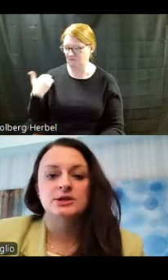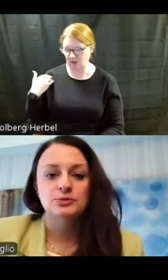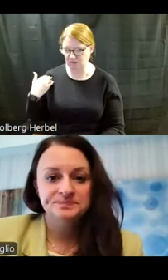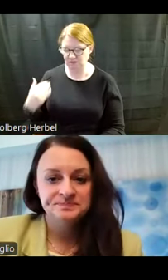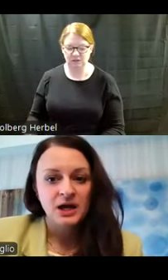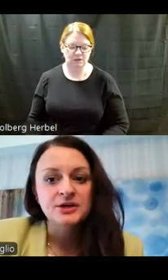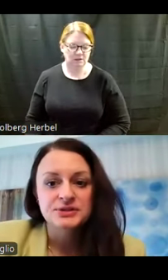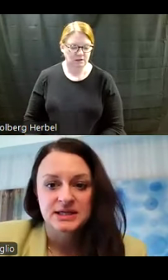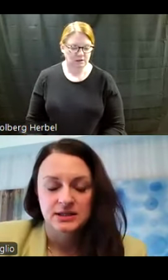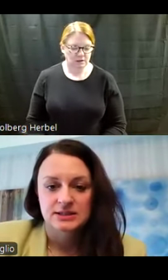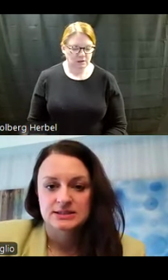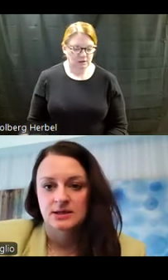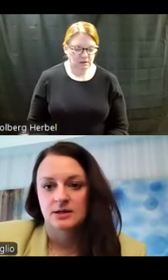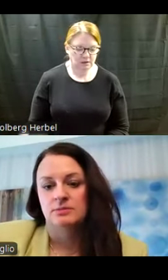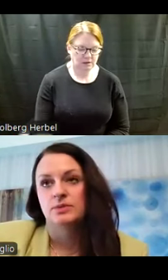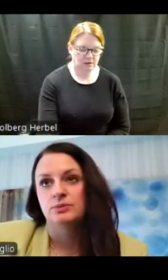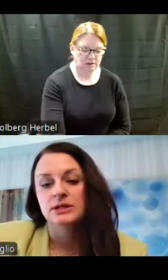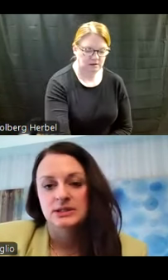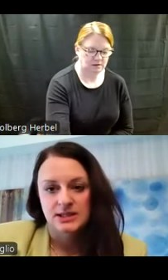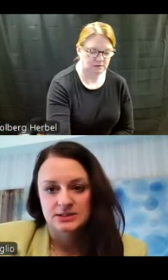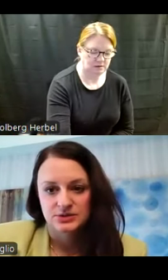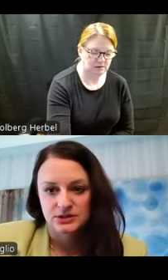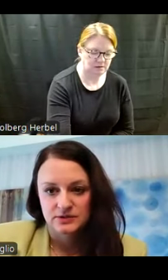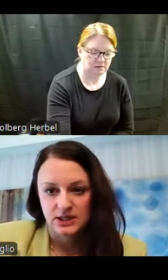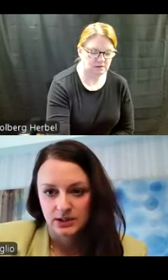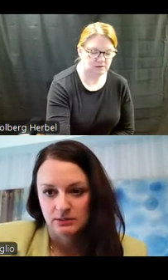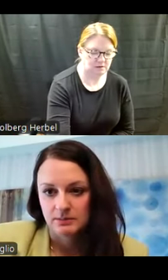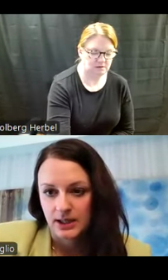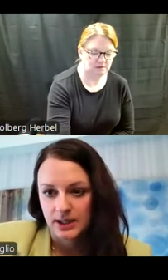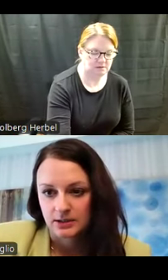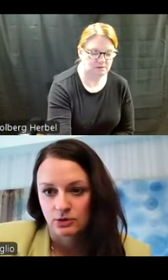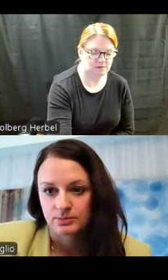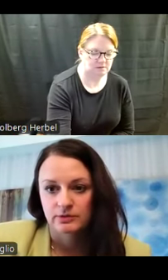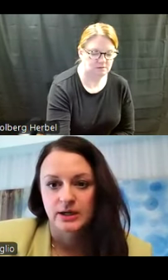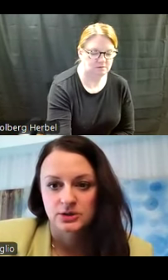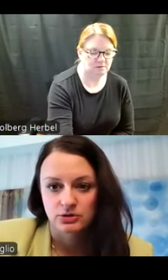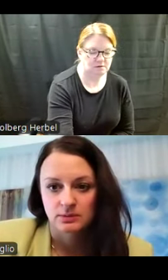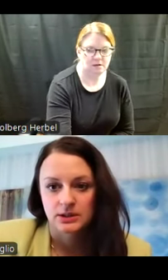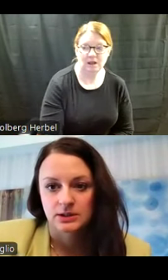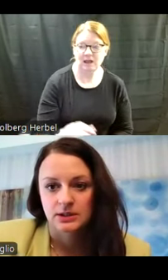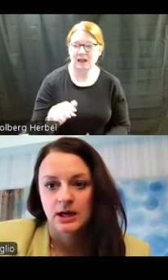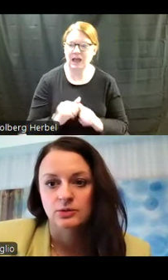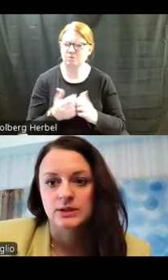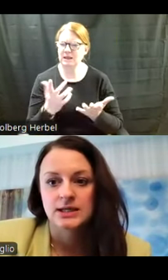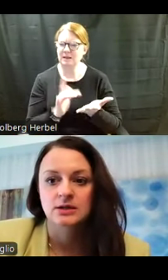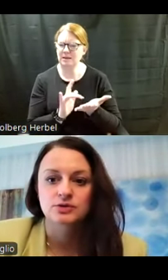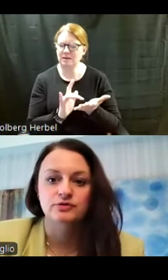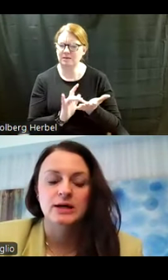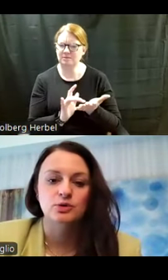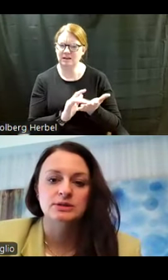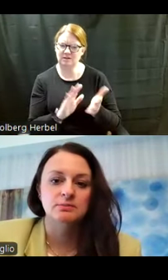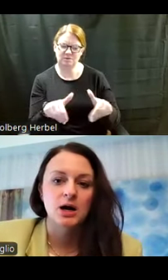And so understanding this, we really need to ask ourselves how we can mitigate or prevent trauma, and how do we take